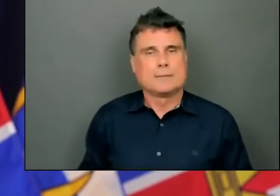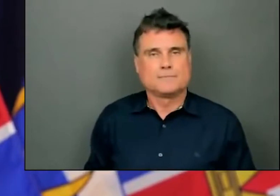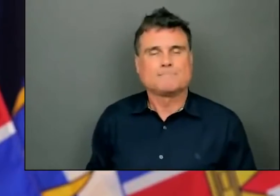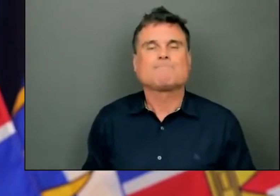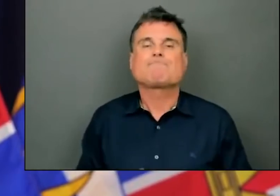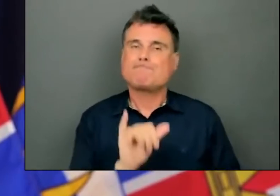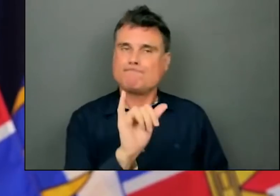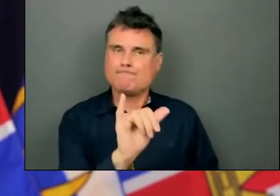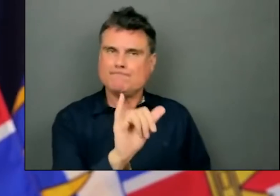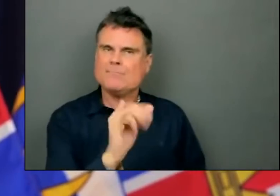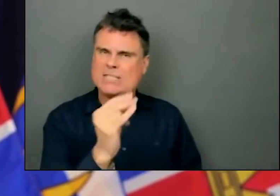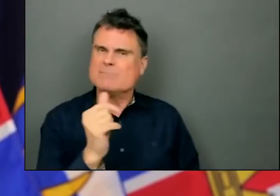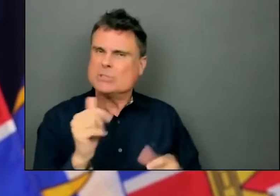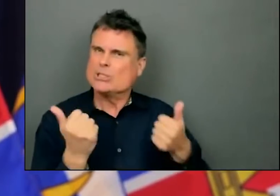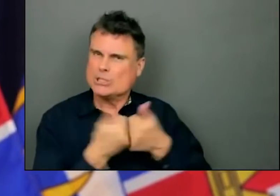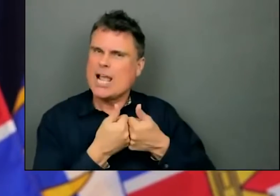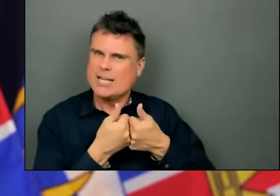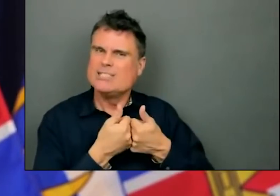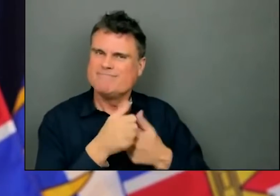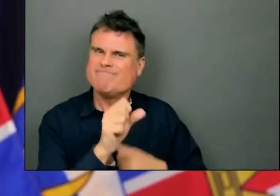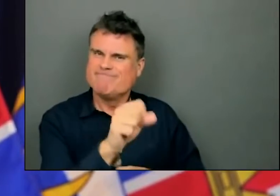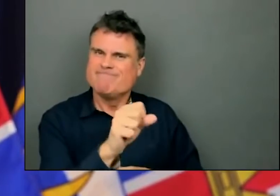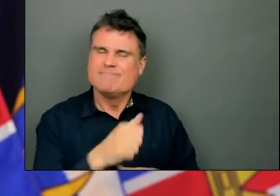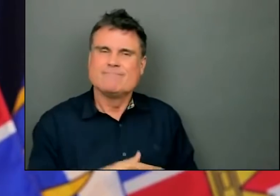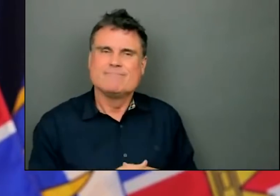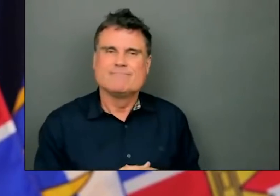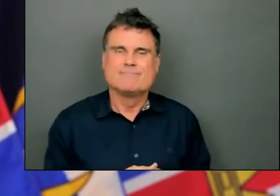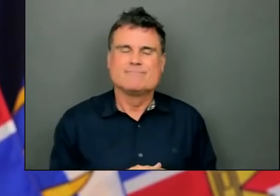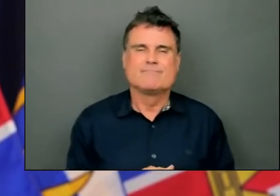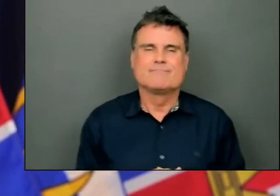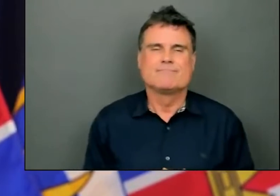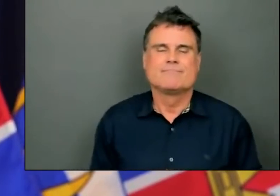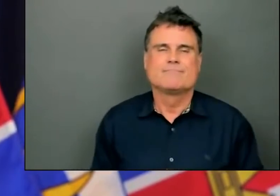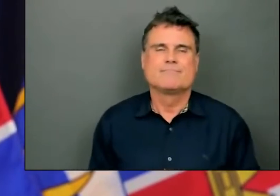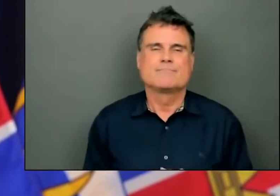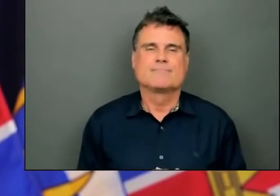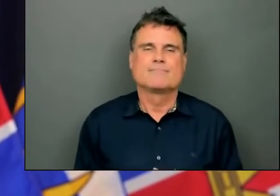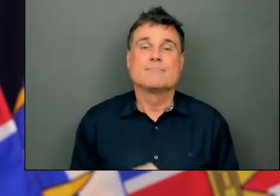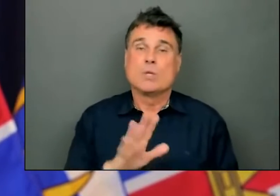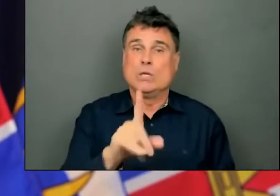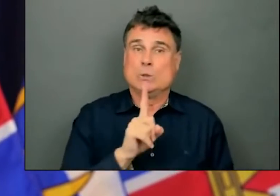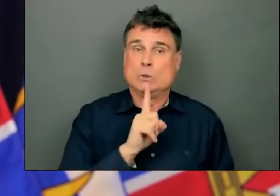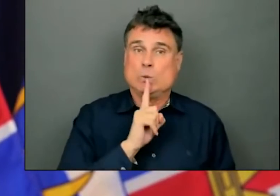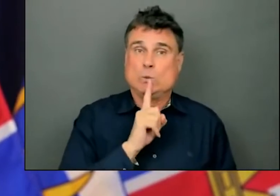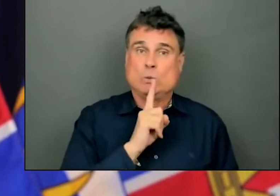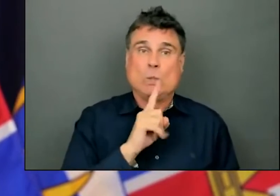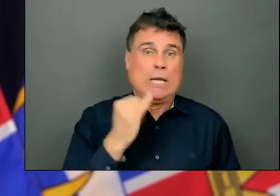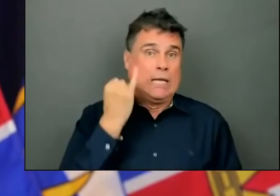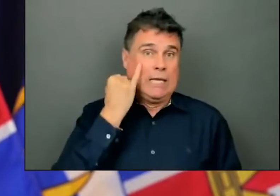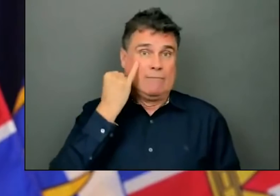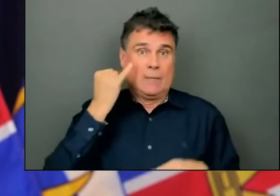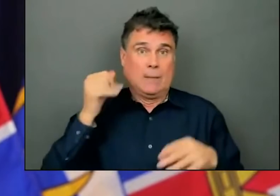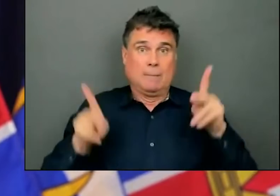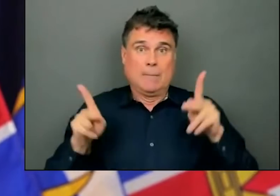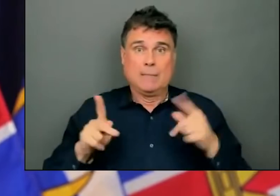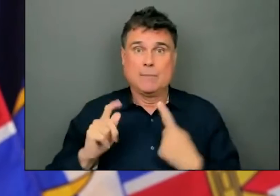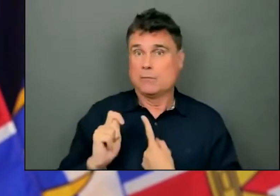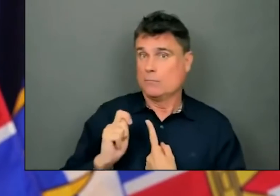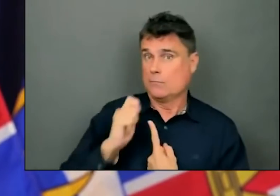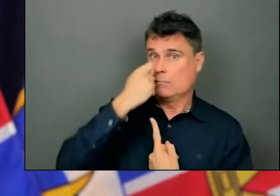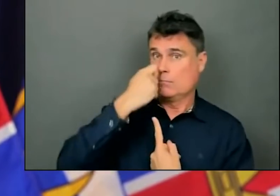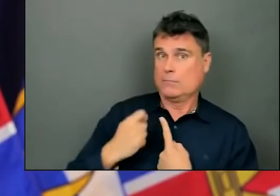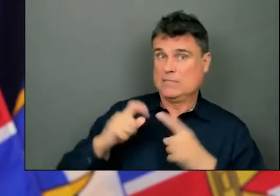understand, how many people are getting a positive test on the rapid test. But there are many,